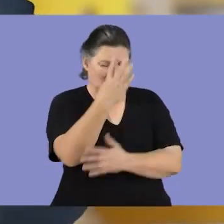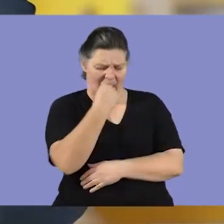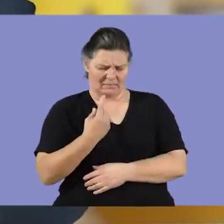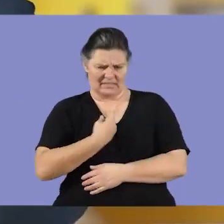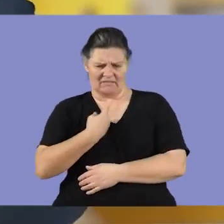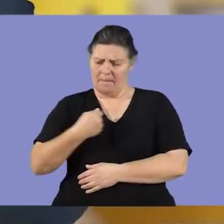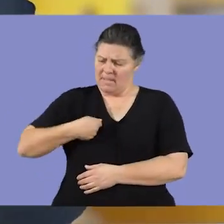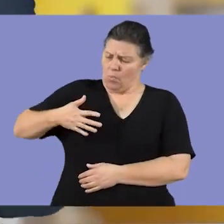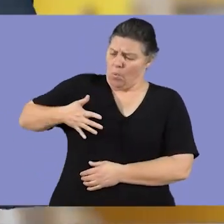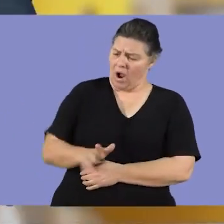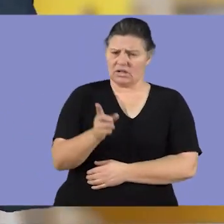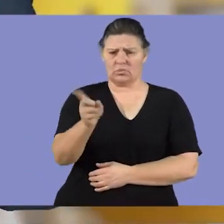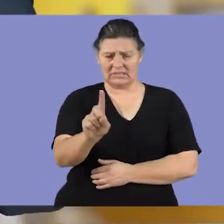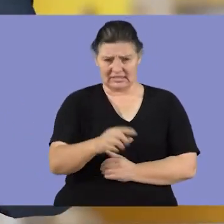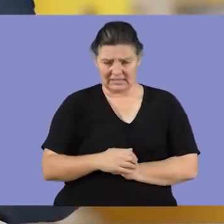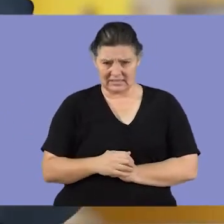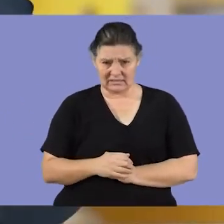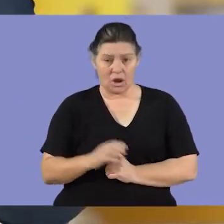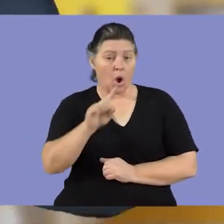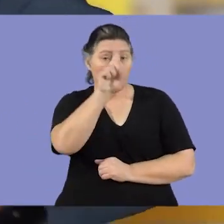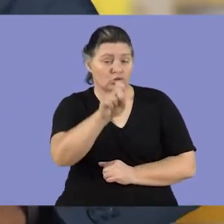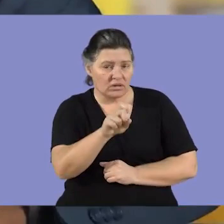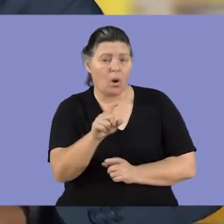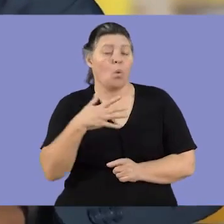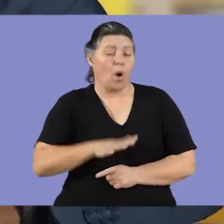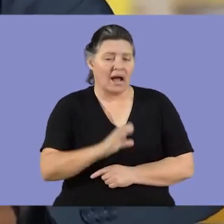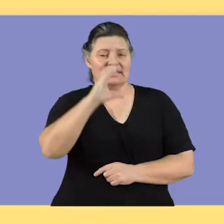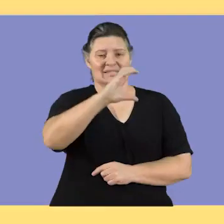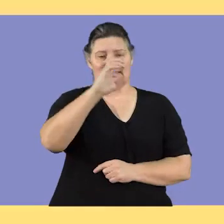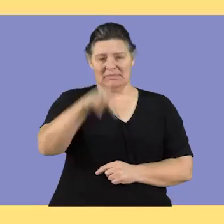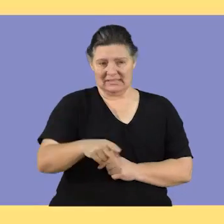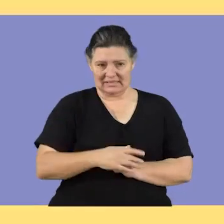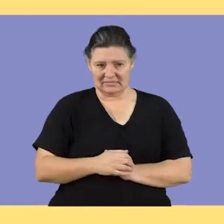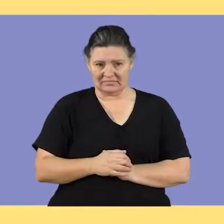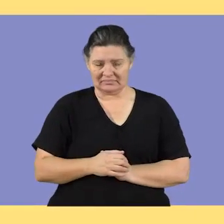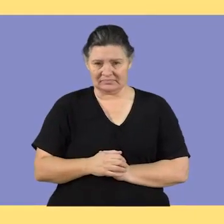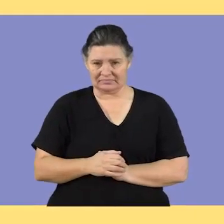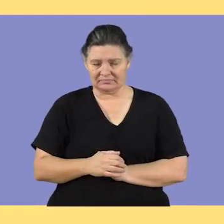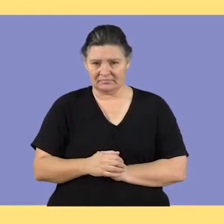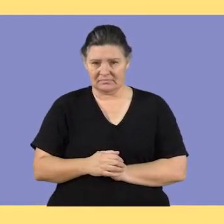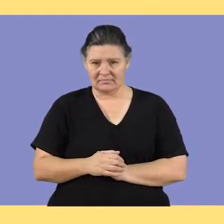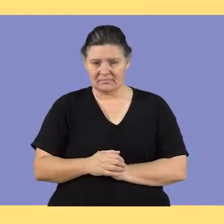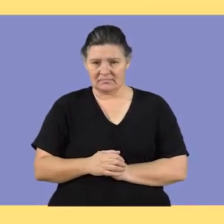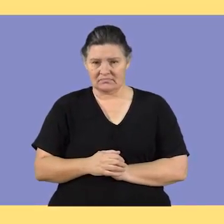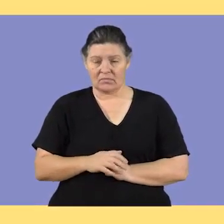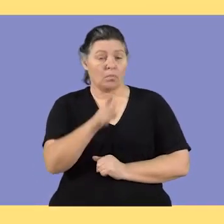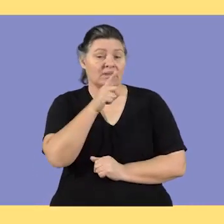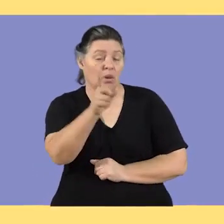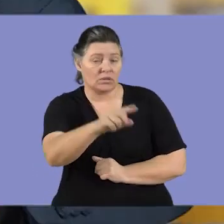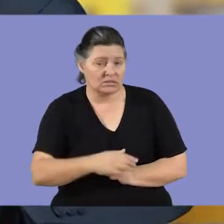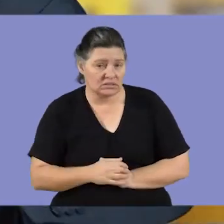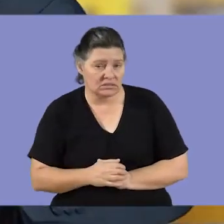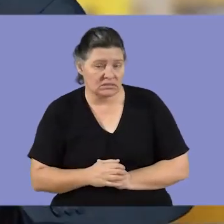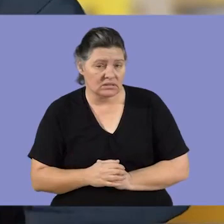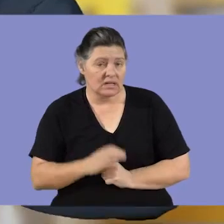what you must always ask your question. What do I want? What was the question? What is the cost price?